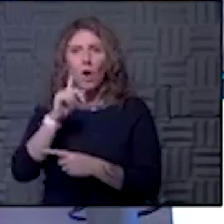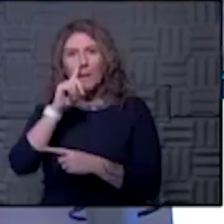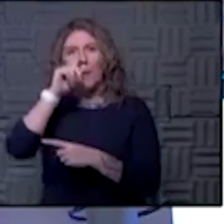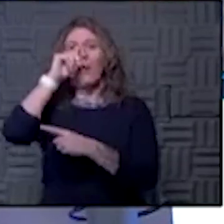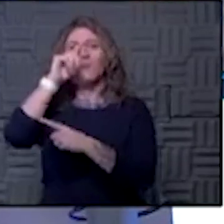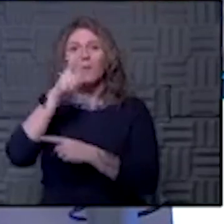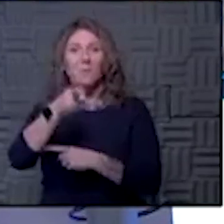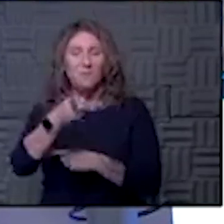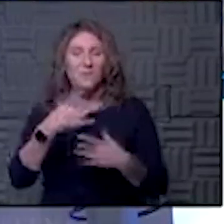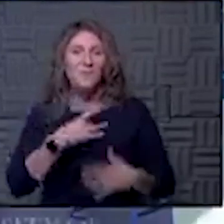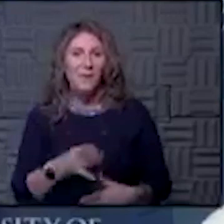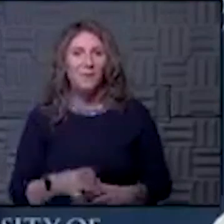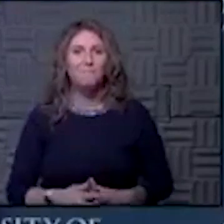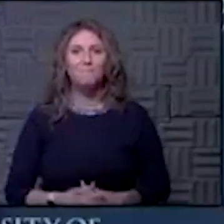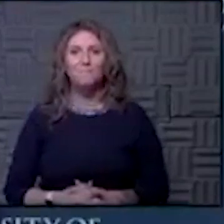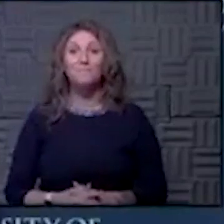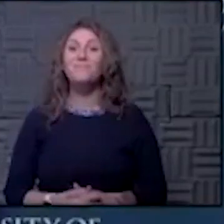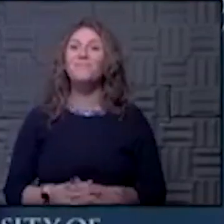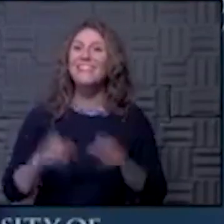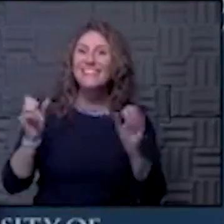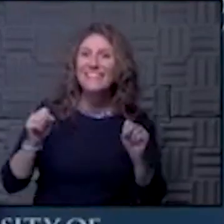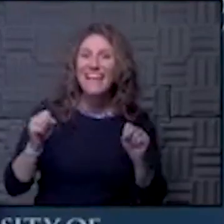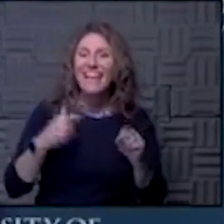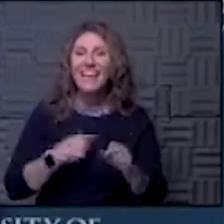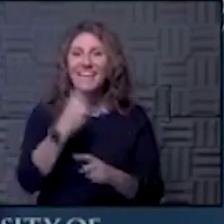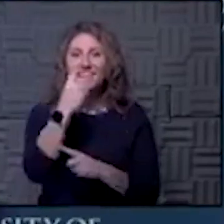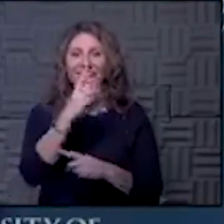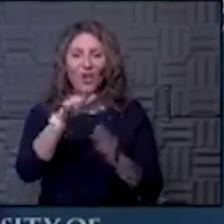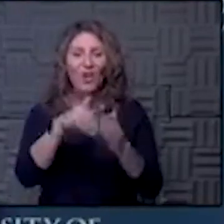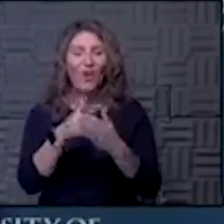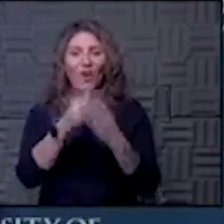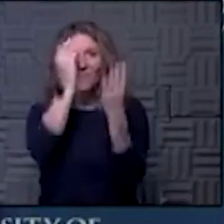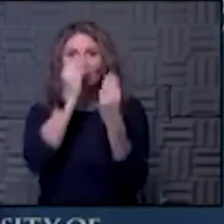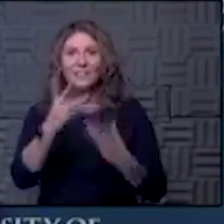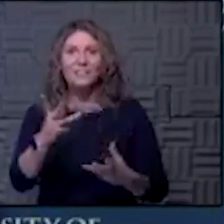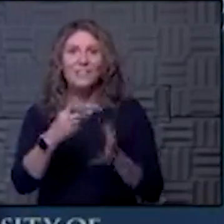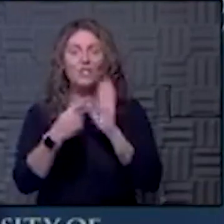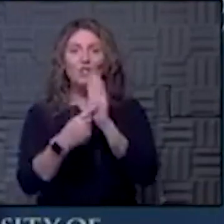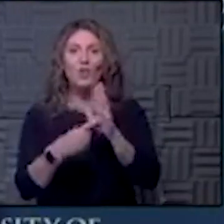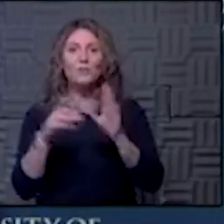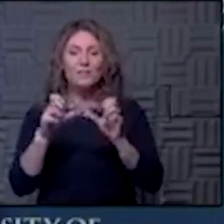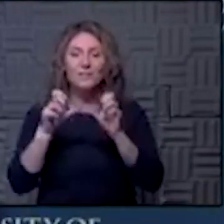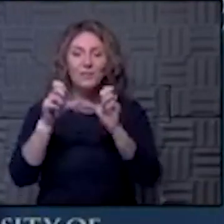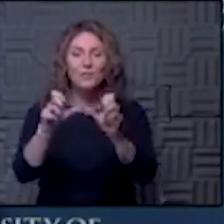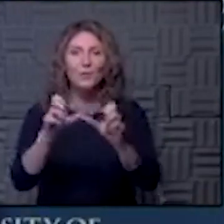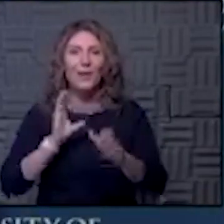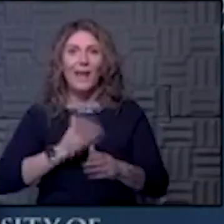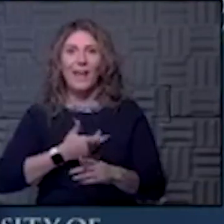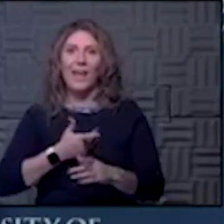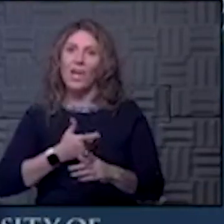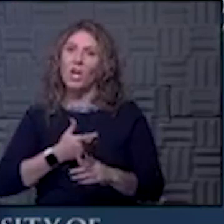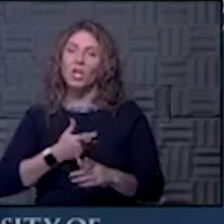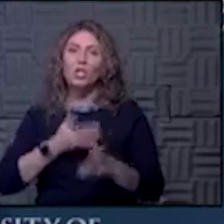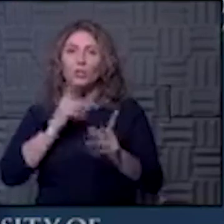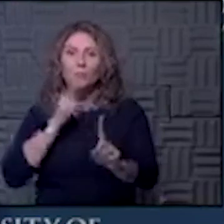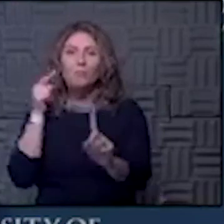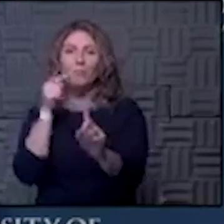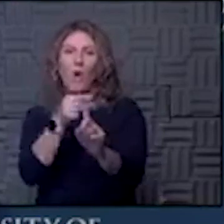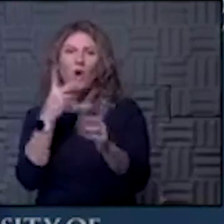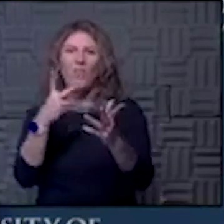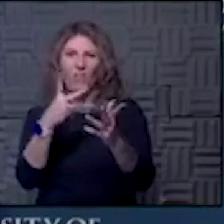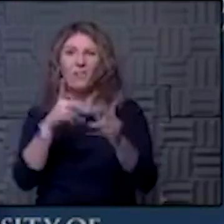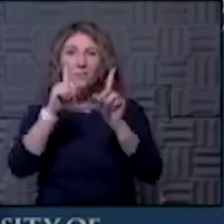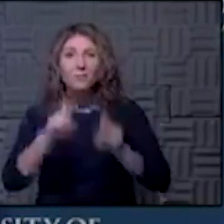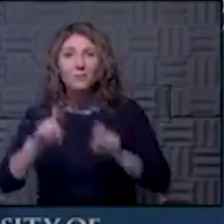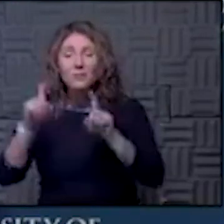run. Yeah, so I think that all of the data has shown that this continues to be our gold standard. It is